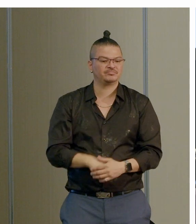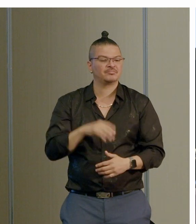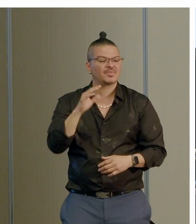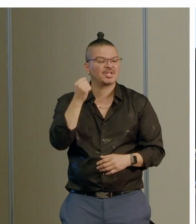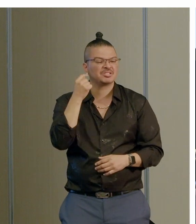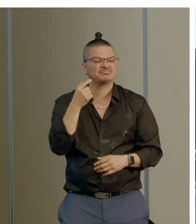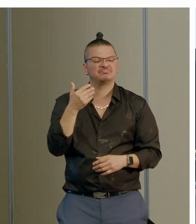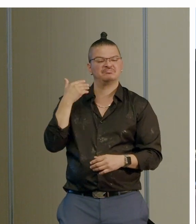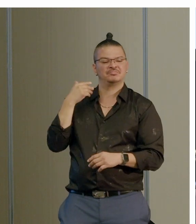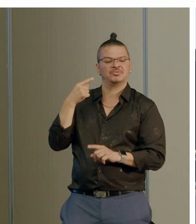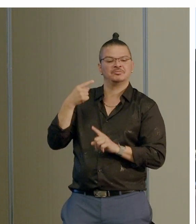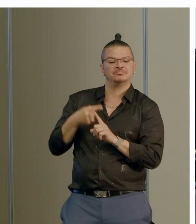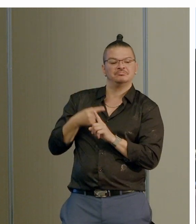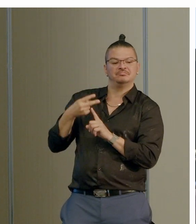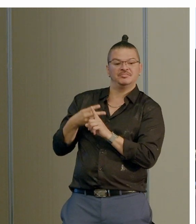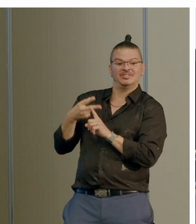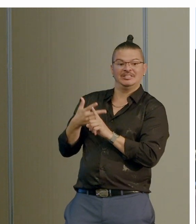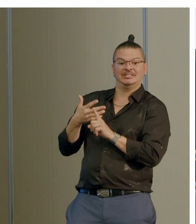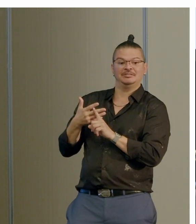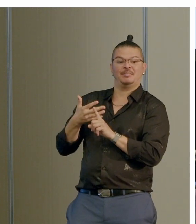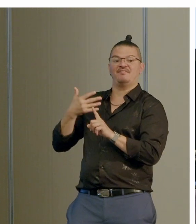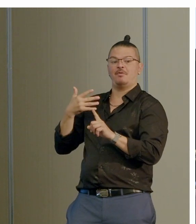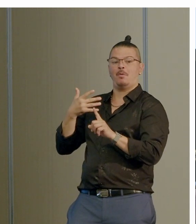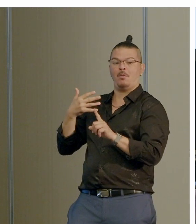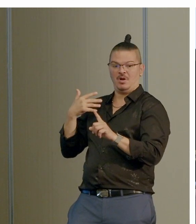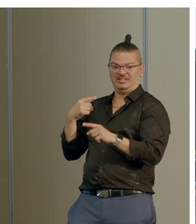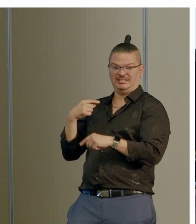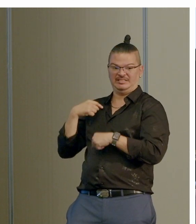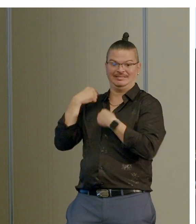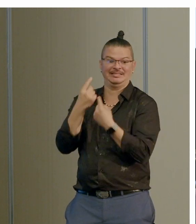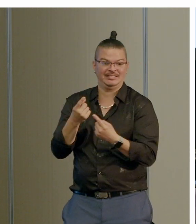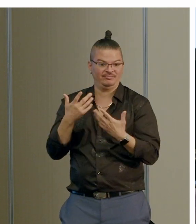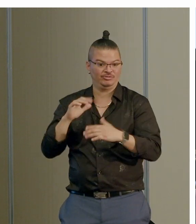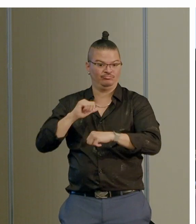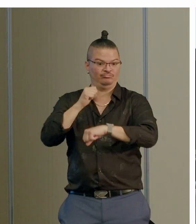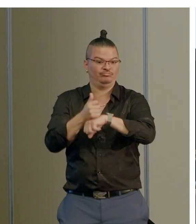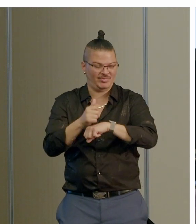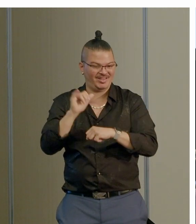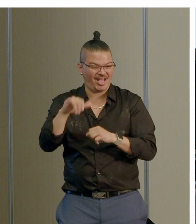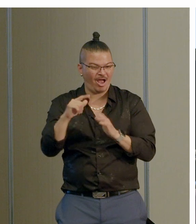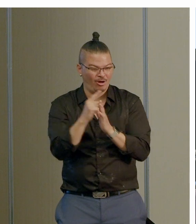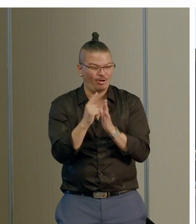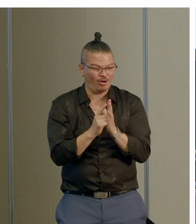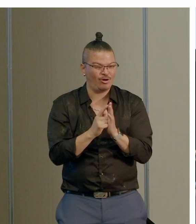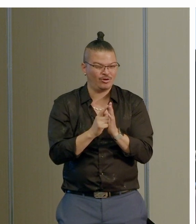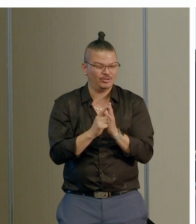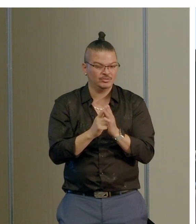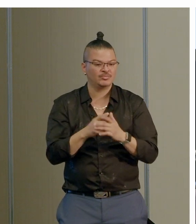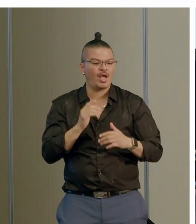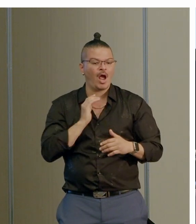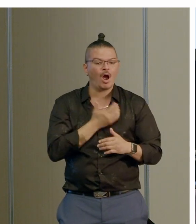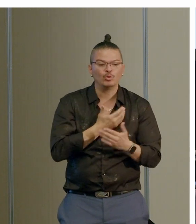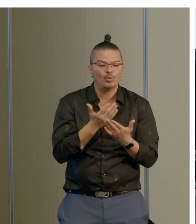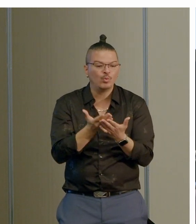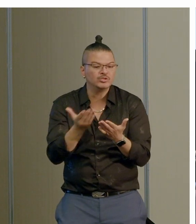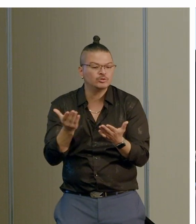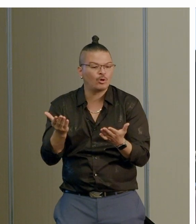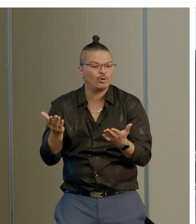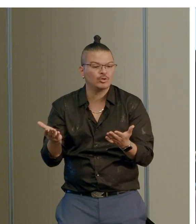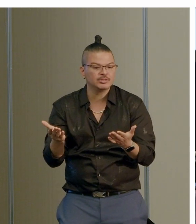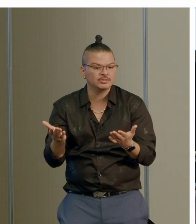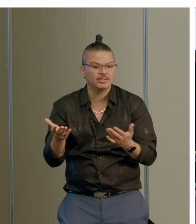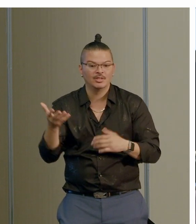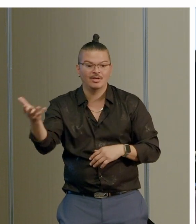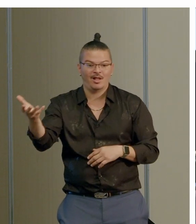mean, this has been the challenge since that law is in place. So I think with the resources that have been assigned, and they're